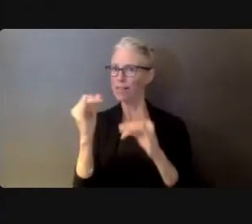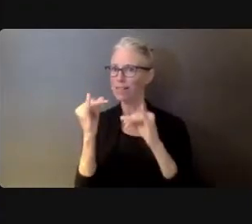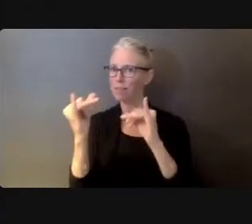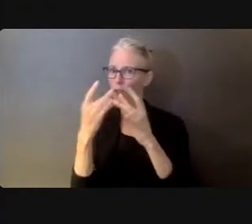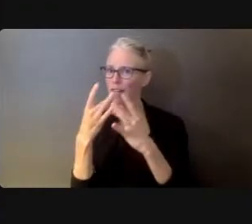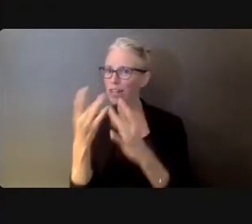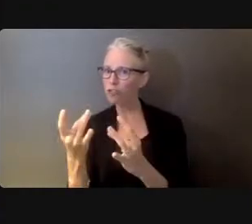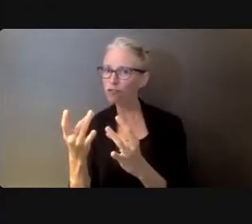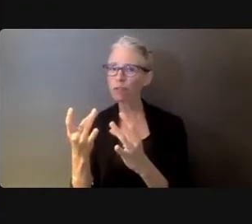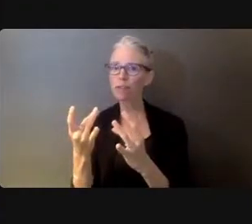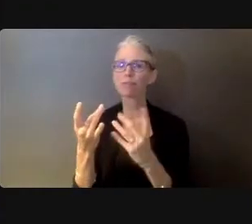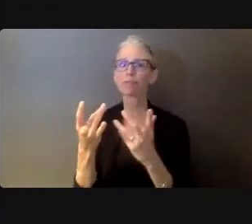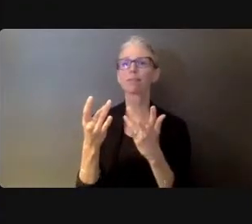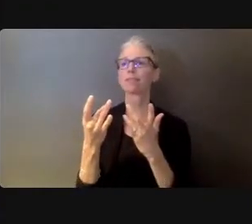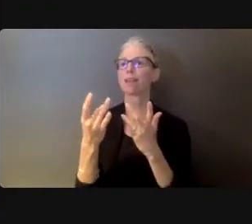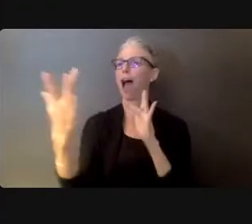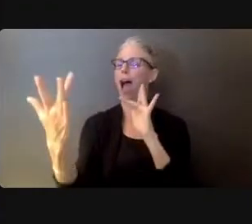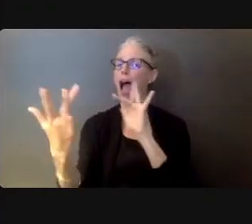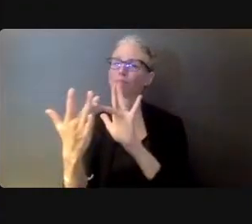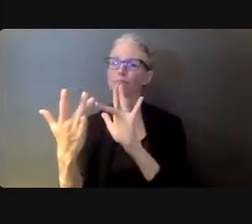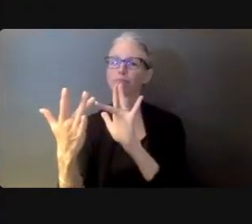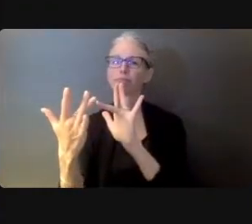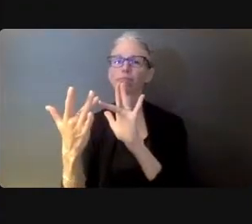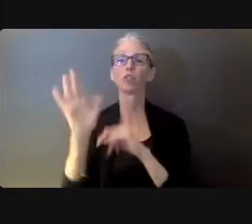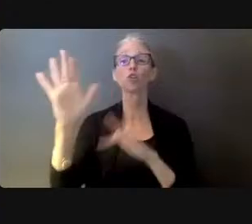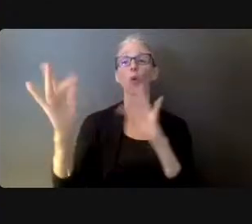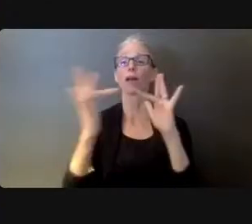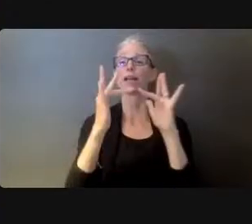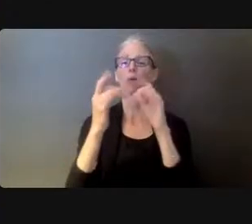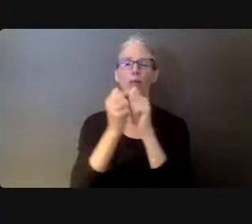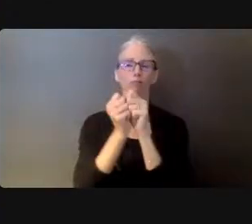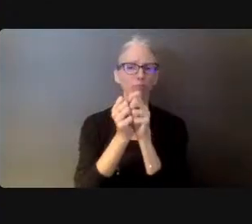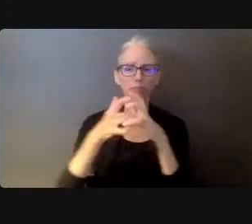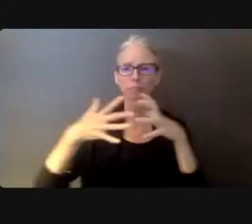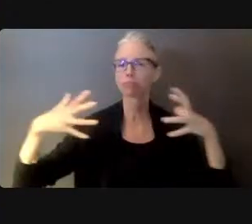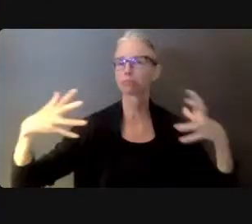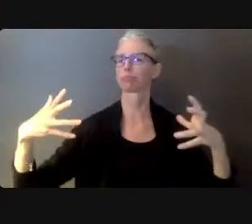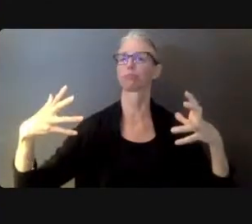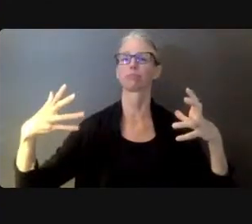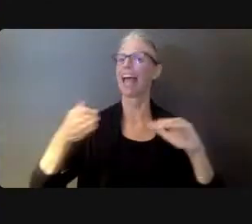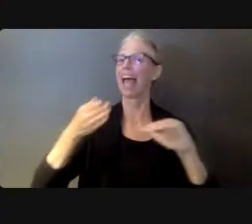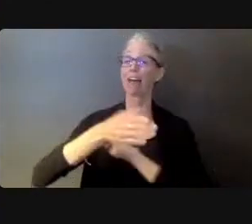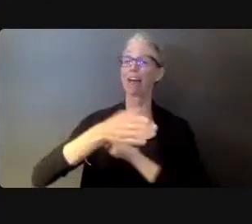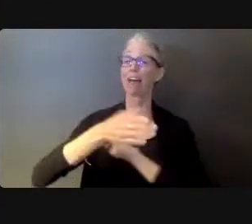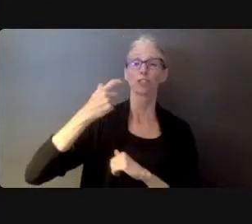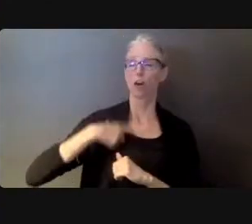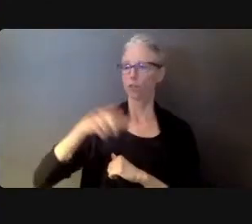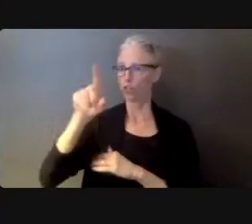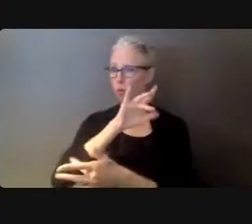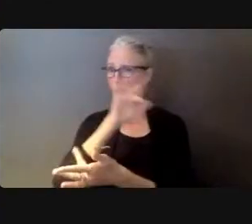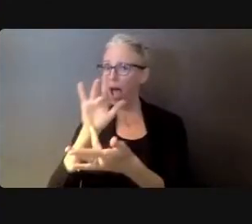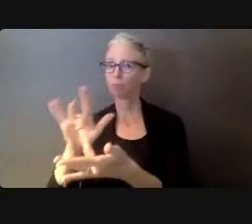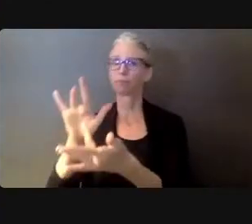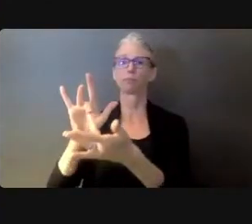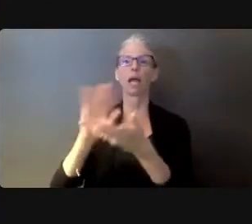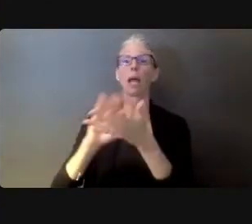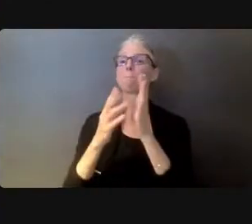network, connect with each other after this conference, spark a whole bunch of new initiatives to make parks more